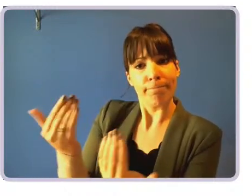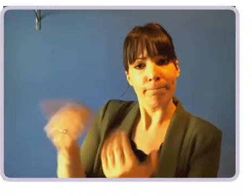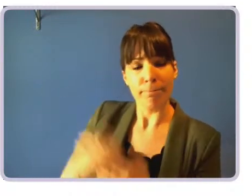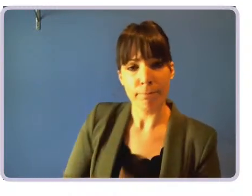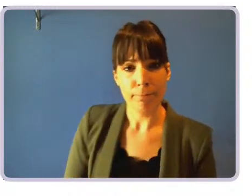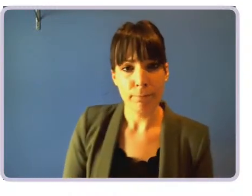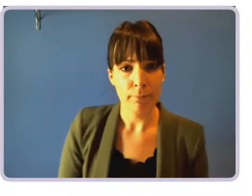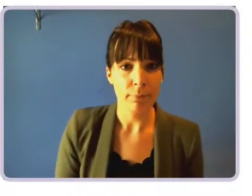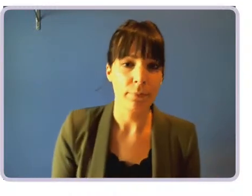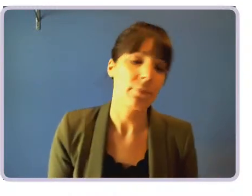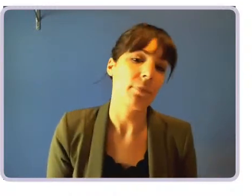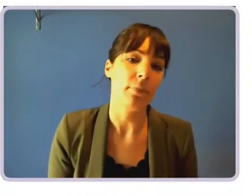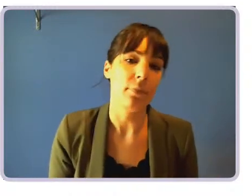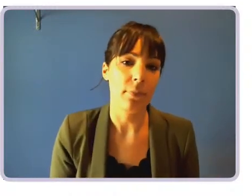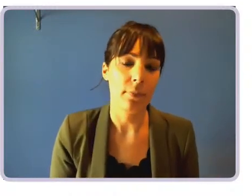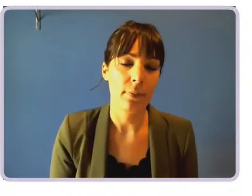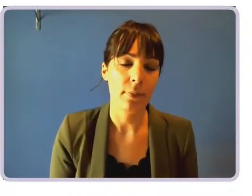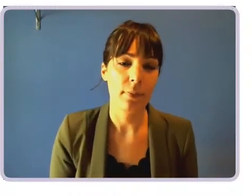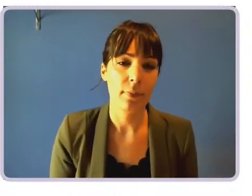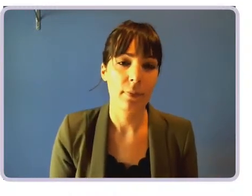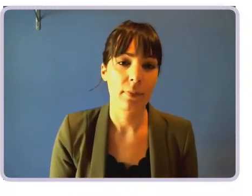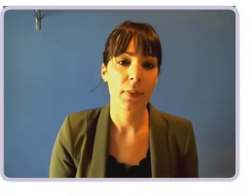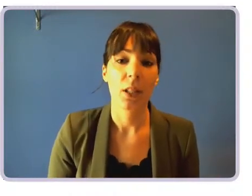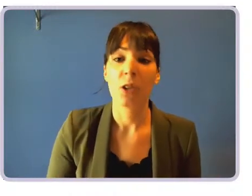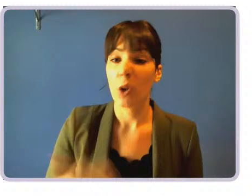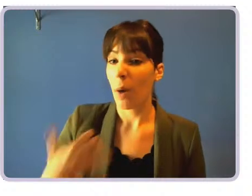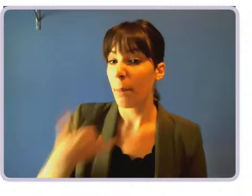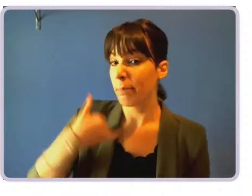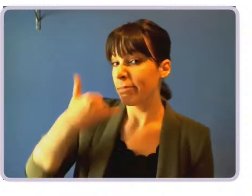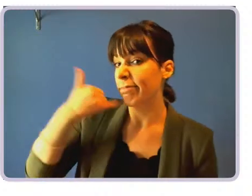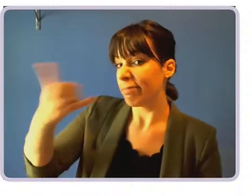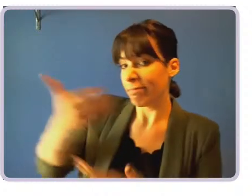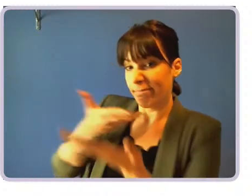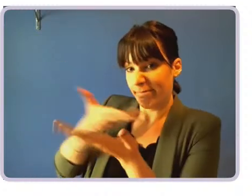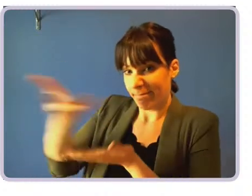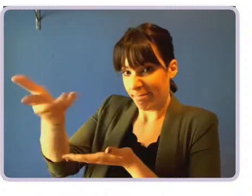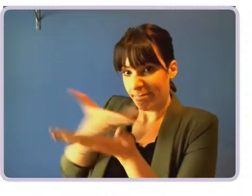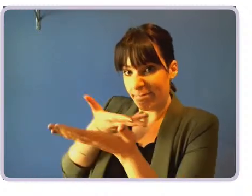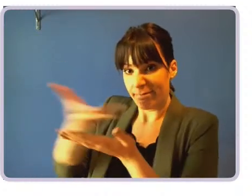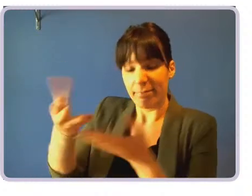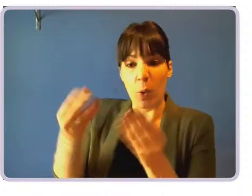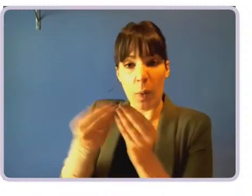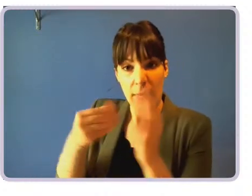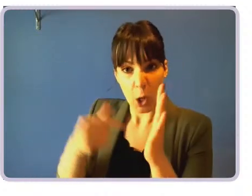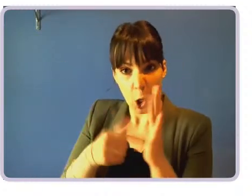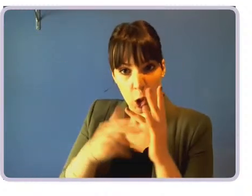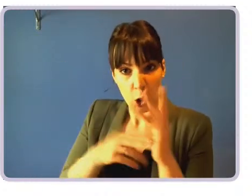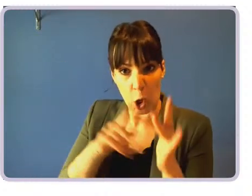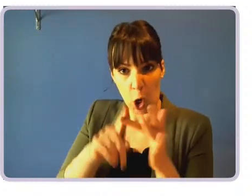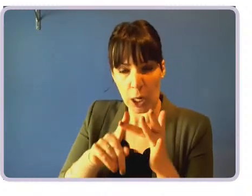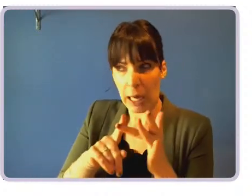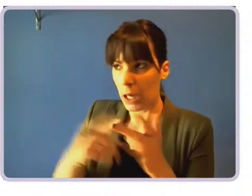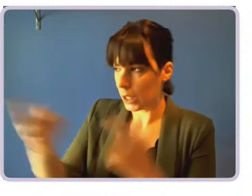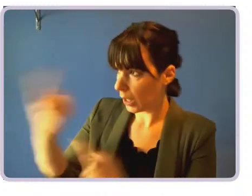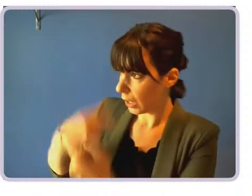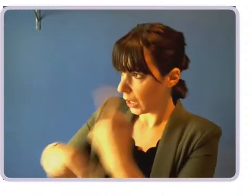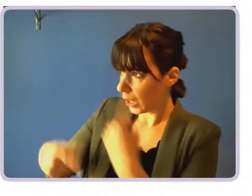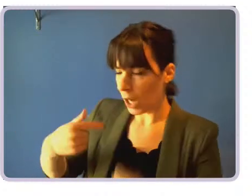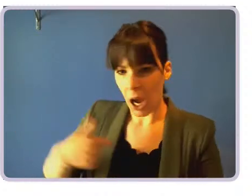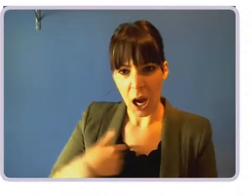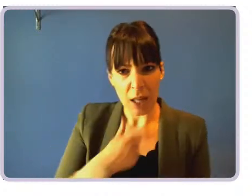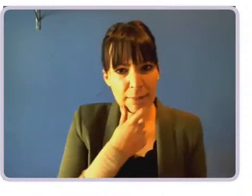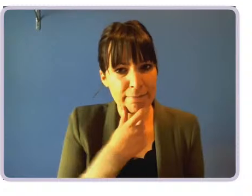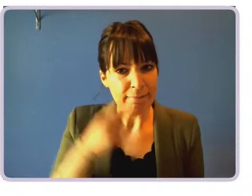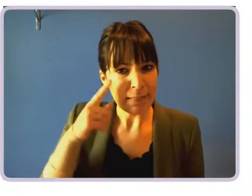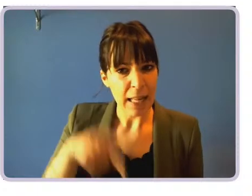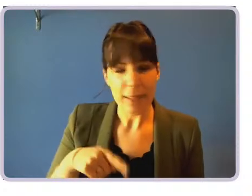The conversation with Tony over the phone got the cogs turning in my head. How can we at CFA help people